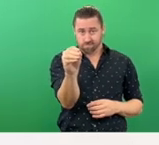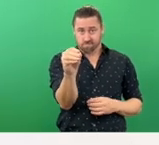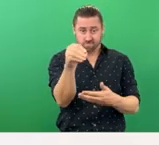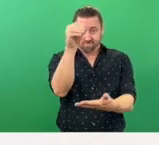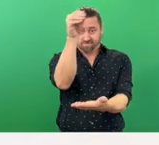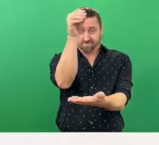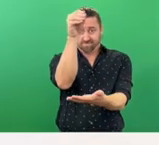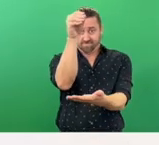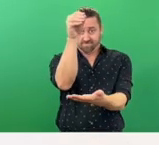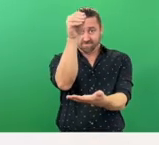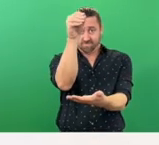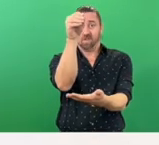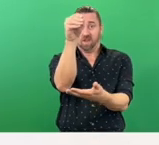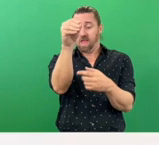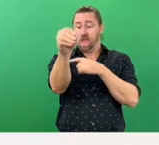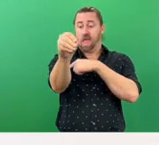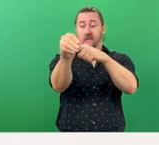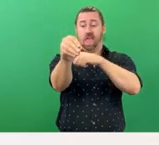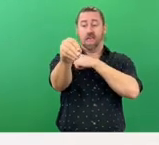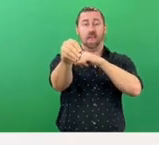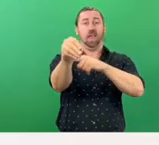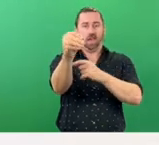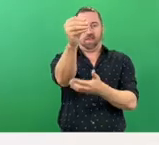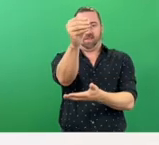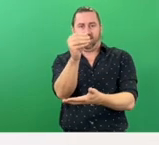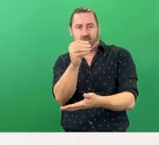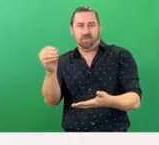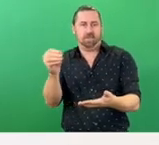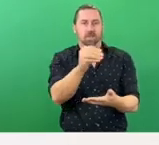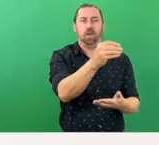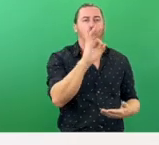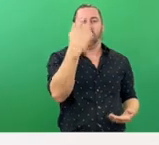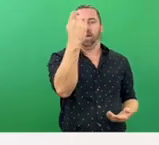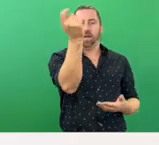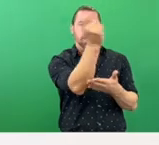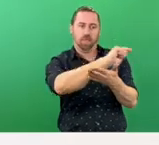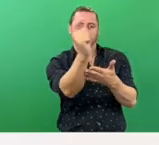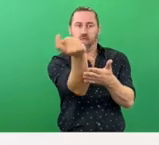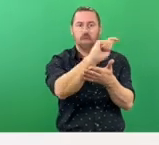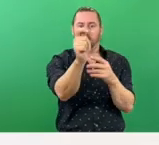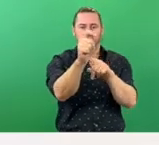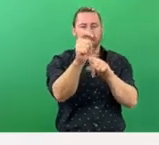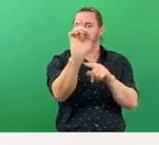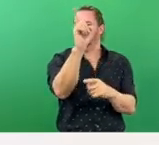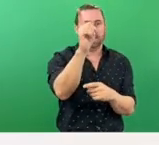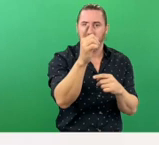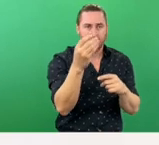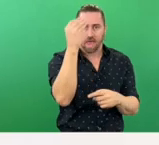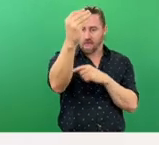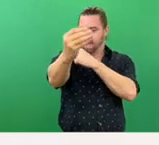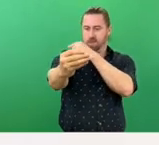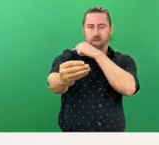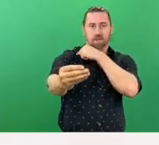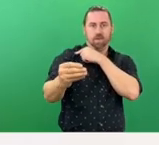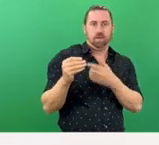sheet of paper, and then imagine your arm is a plotter. All right, so rather than using your fingers and your wrist, I want you to